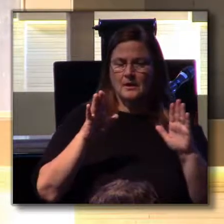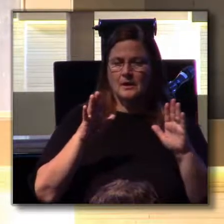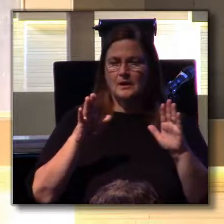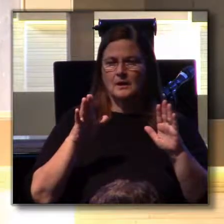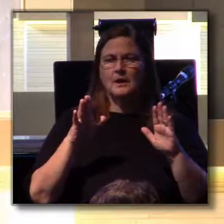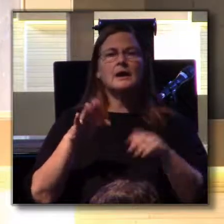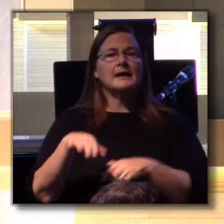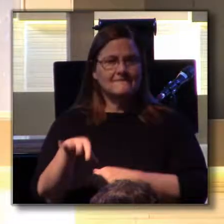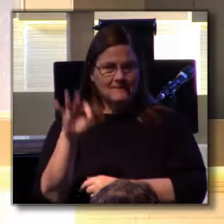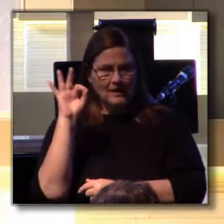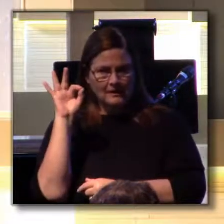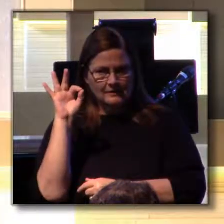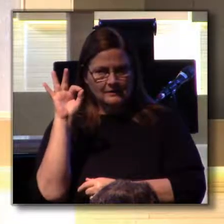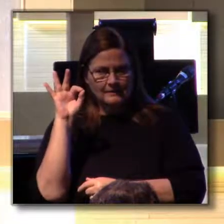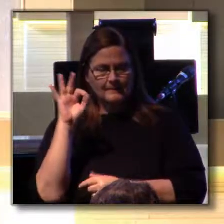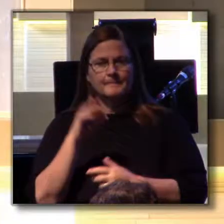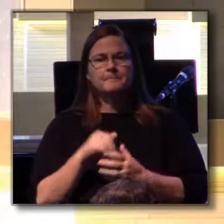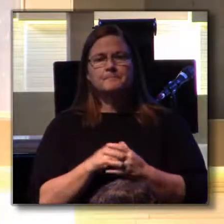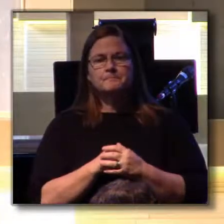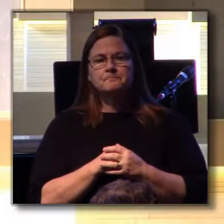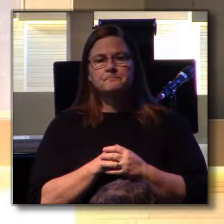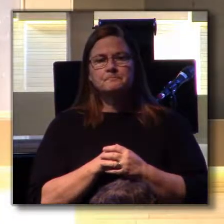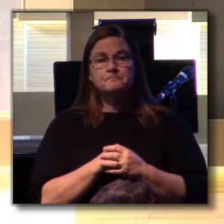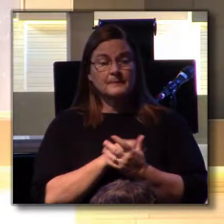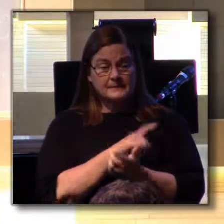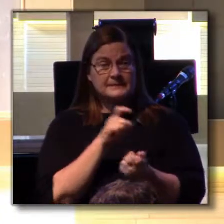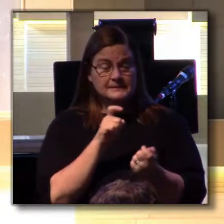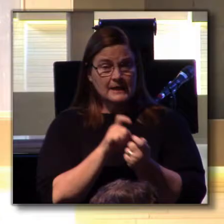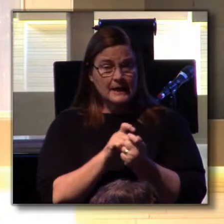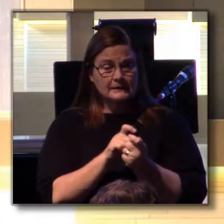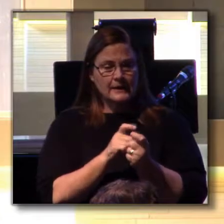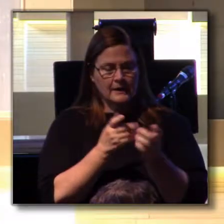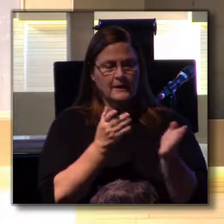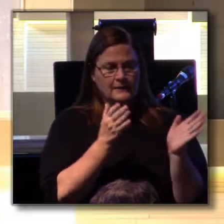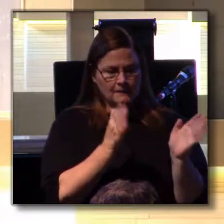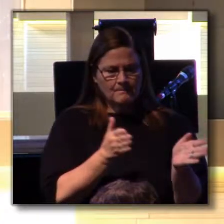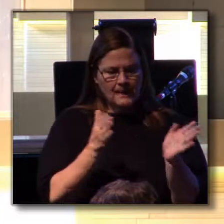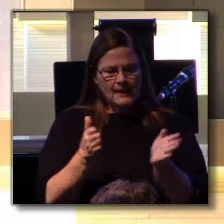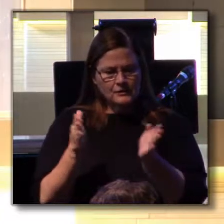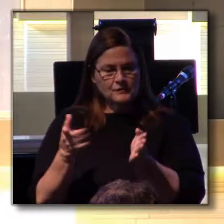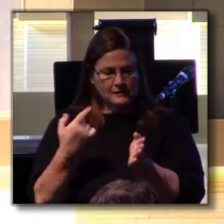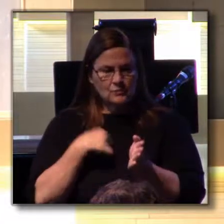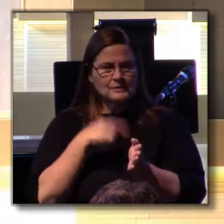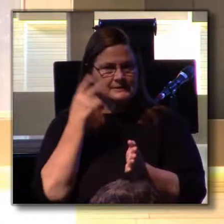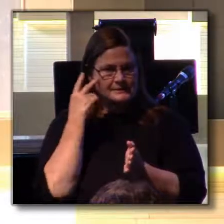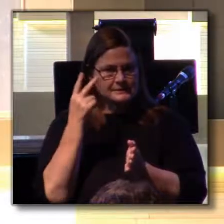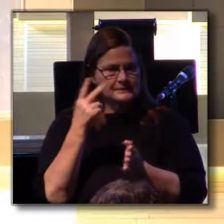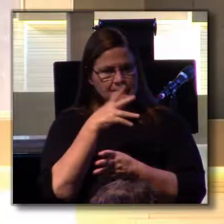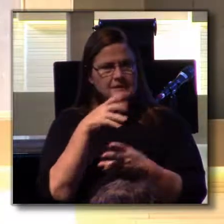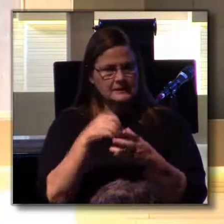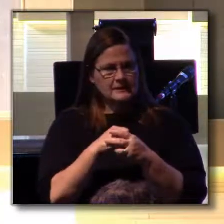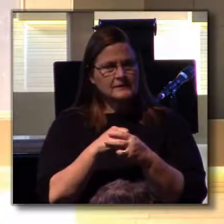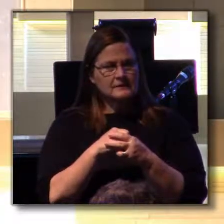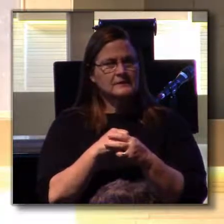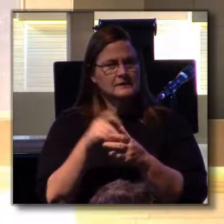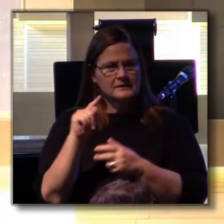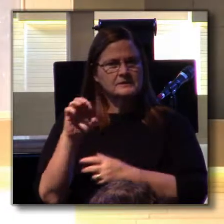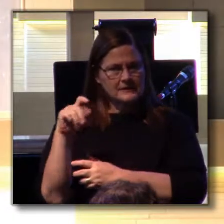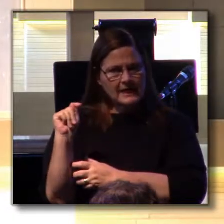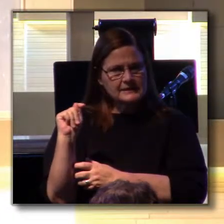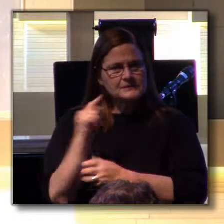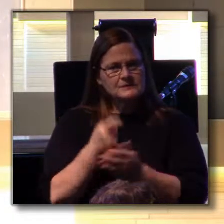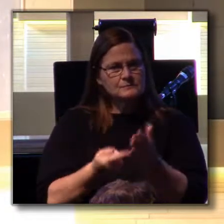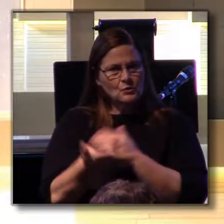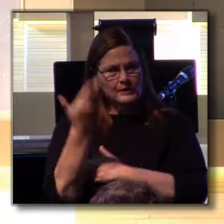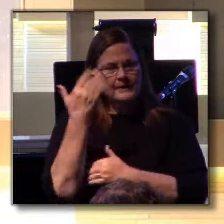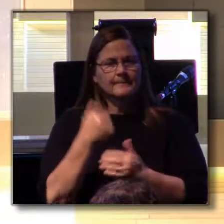forsake and find. And that's exactly the pattern that we see in our text this morning. So the first thing that we want